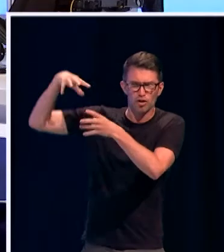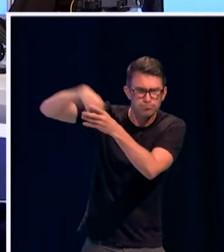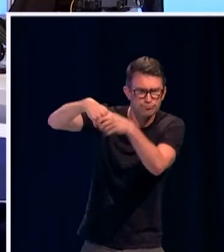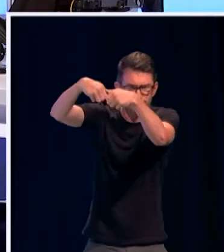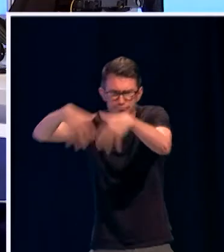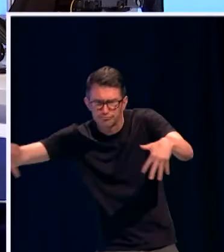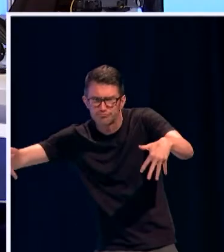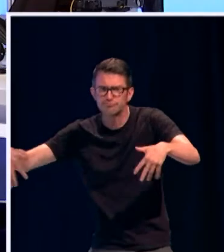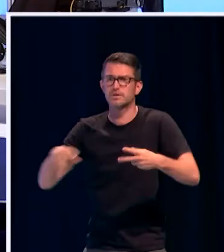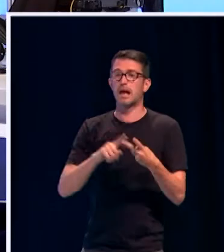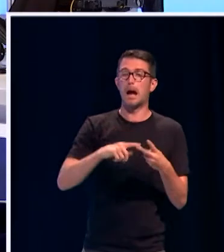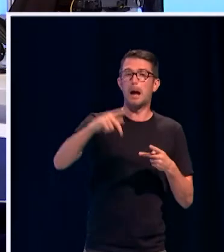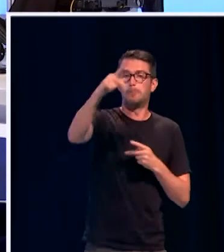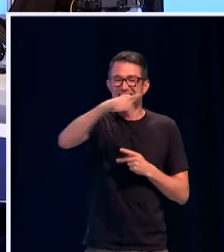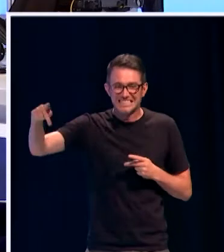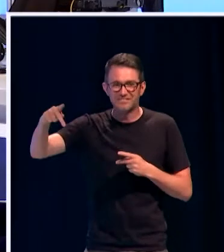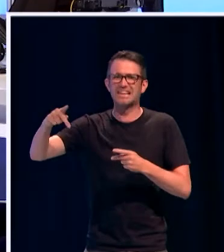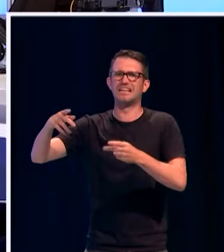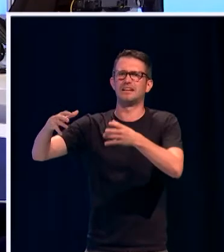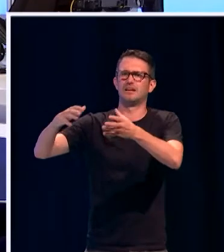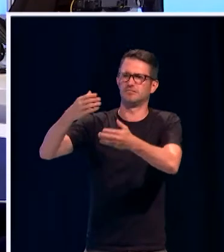these partners receive DFAT funding,